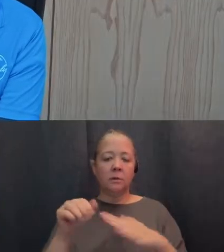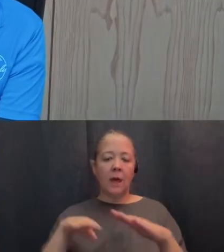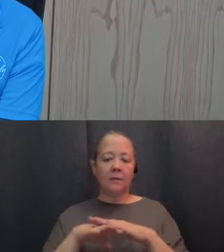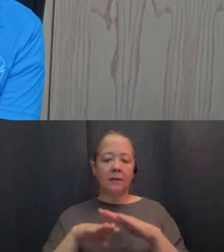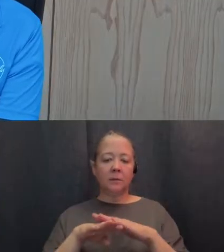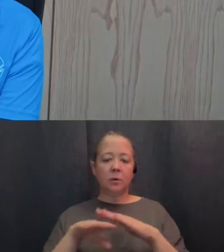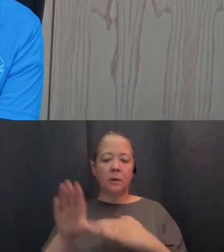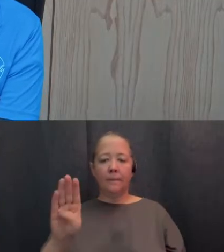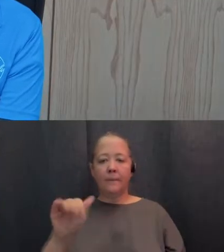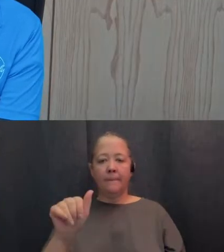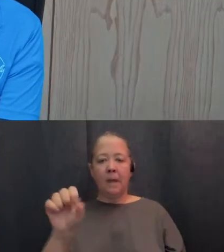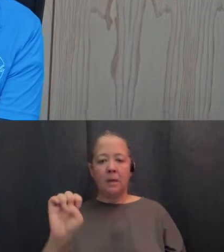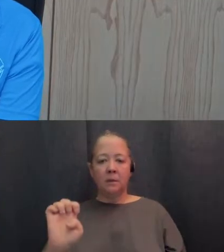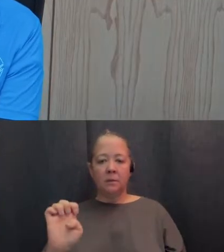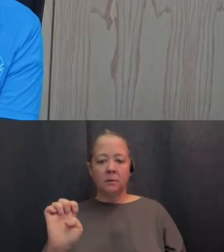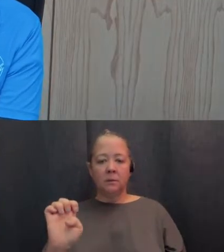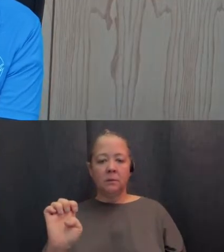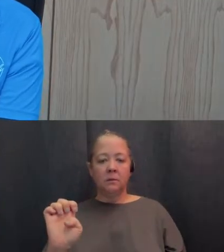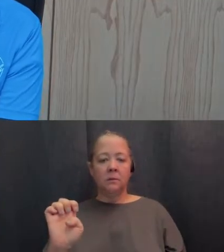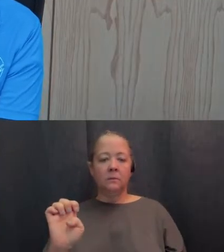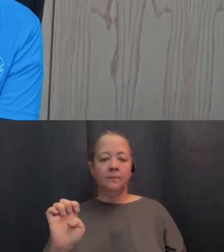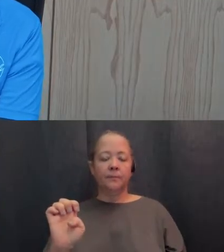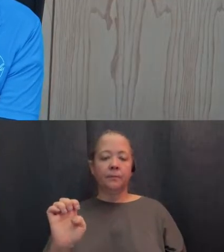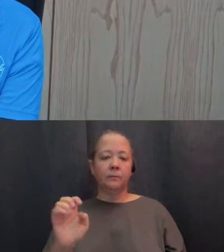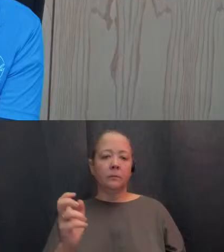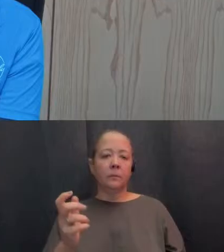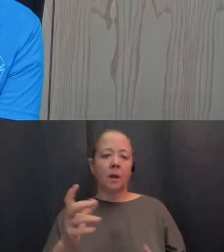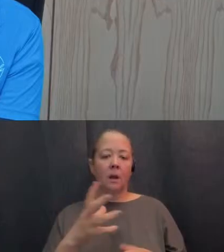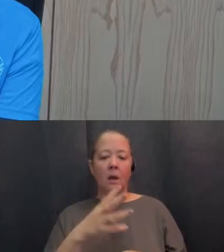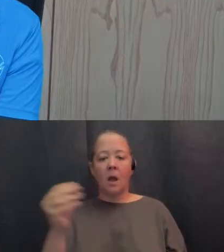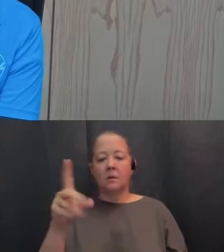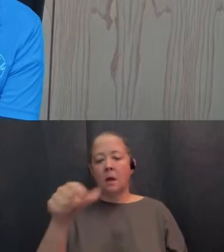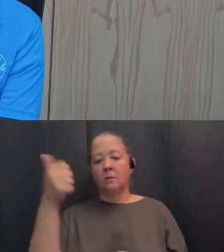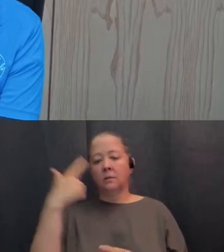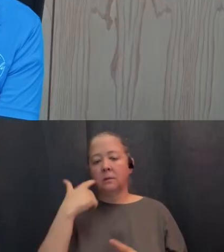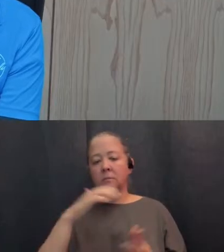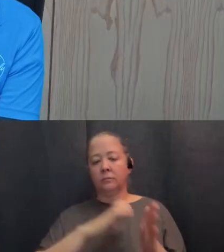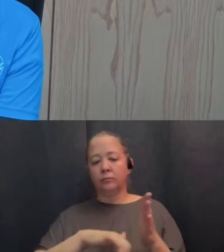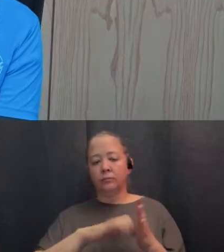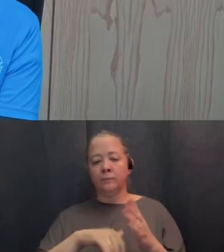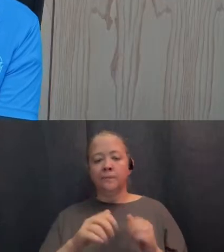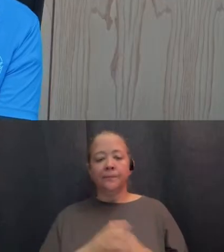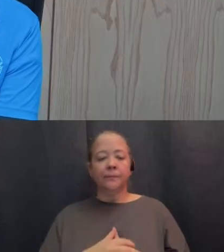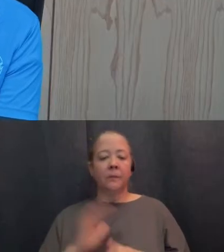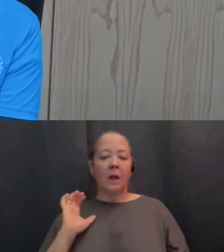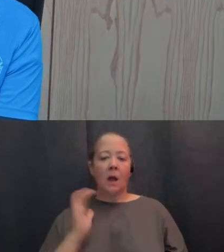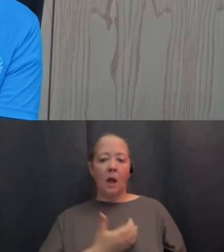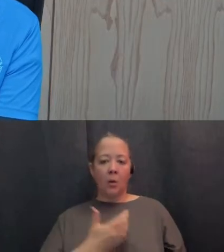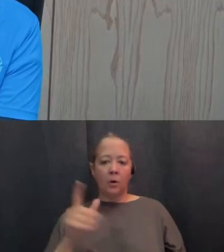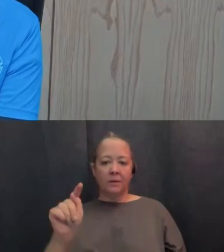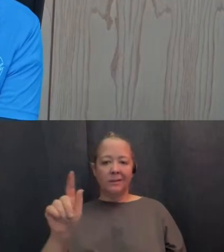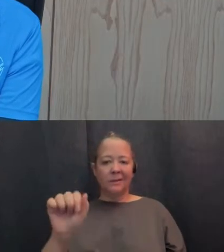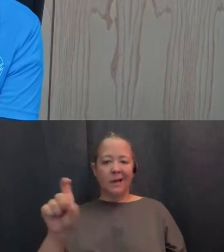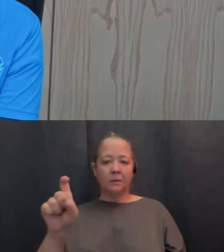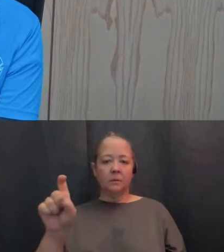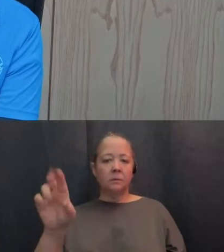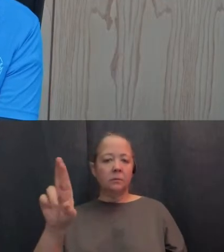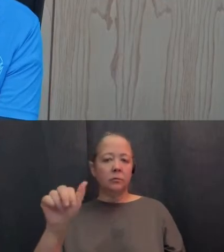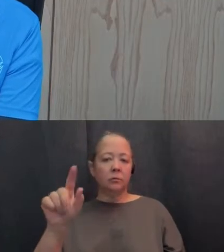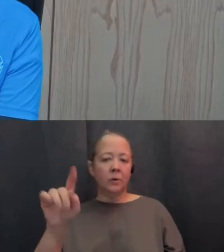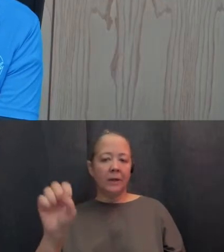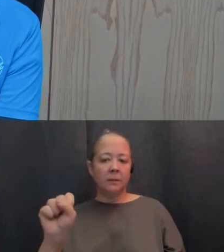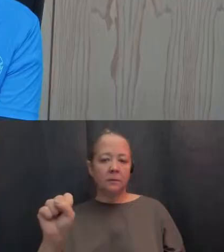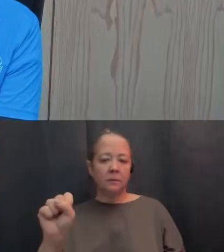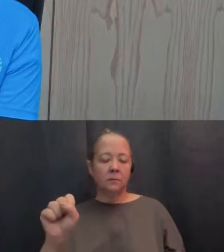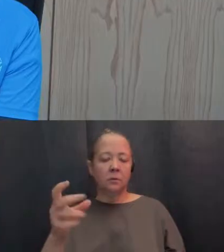at. Our tax rates, just a quick review of recent history.